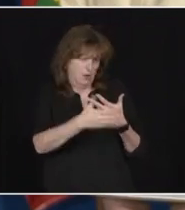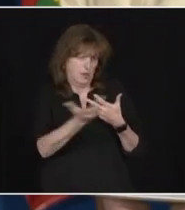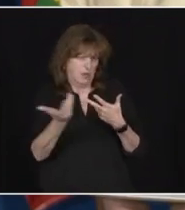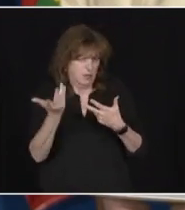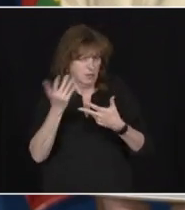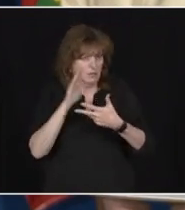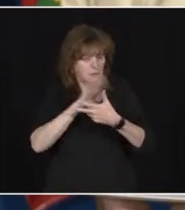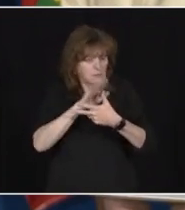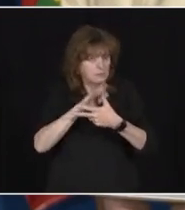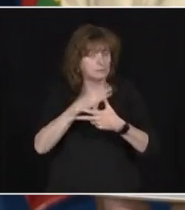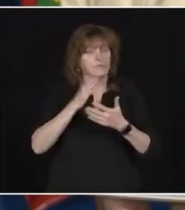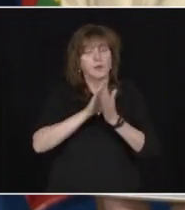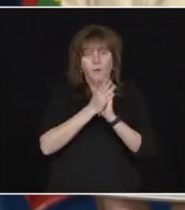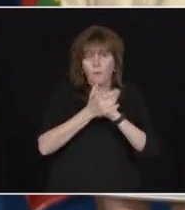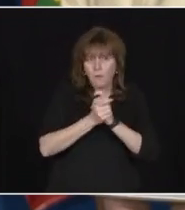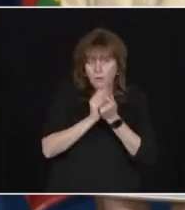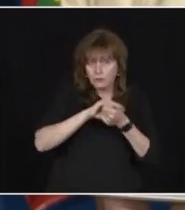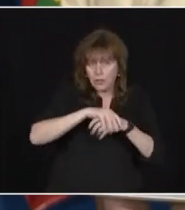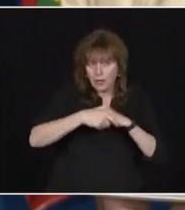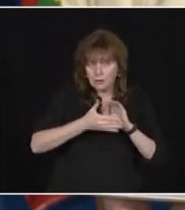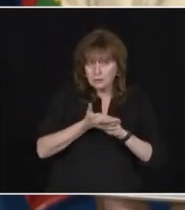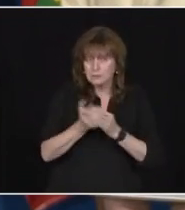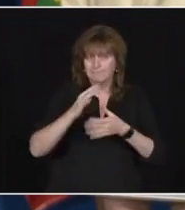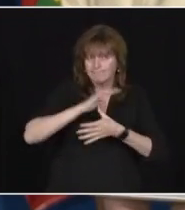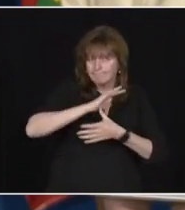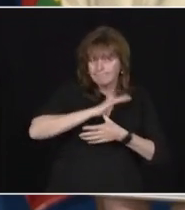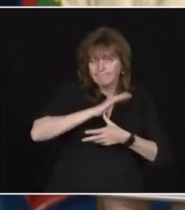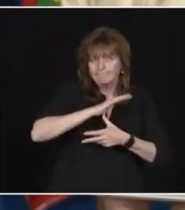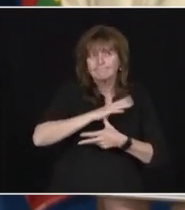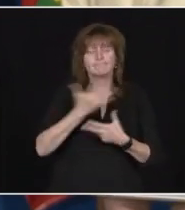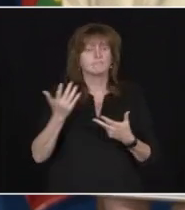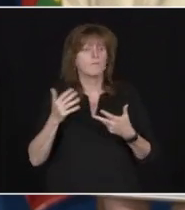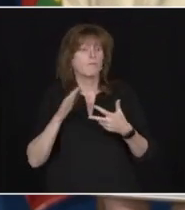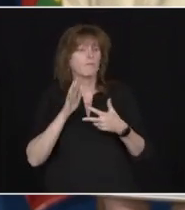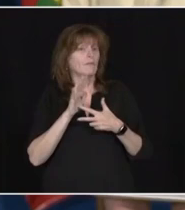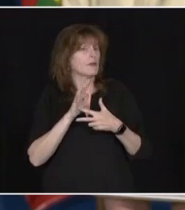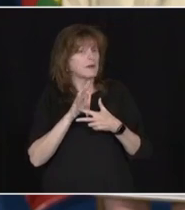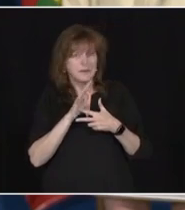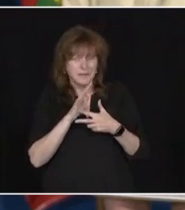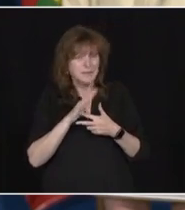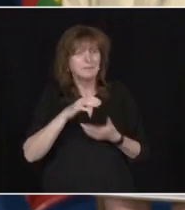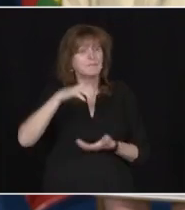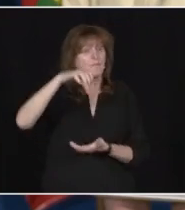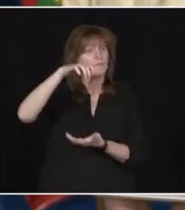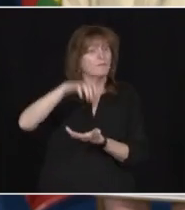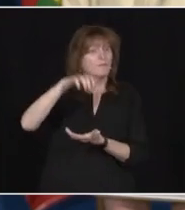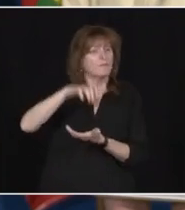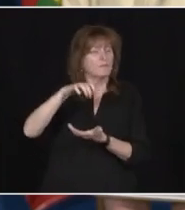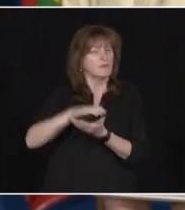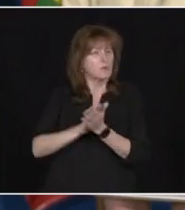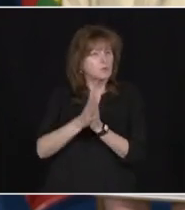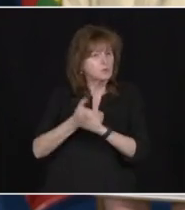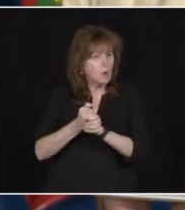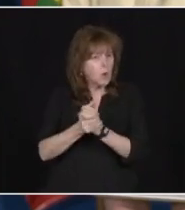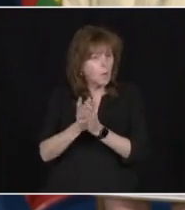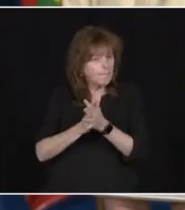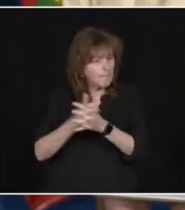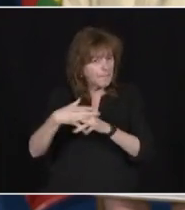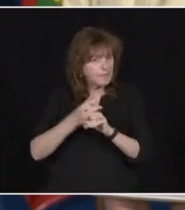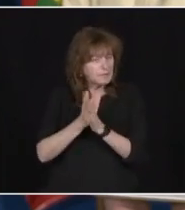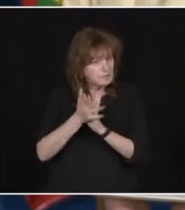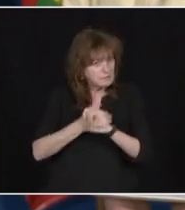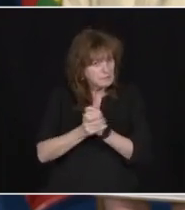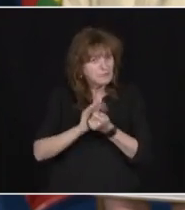hands constantly when possible. Put disinfectant on your hands.